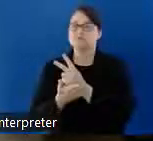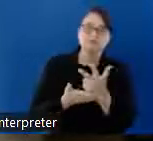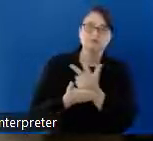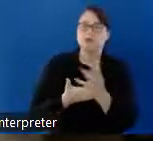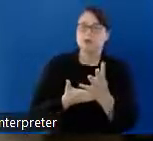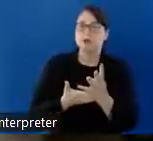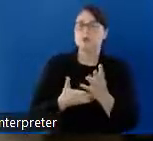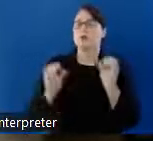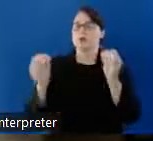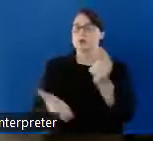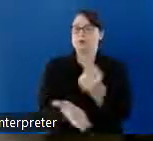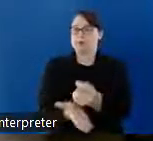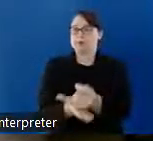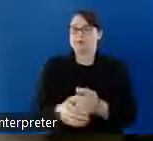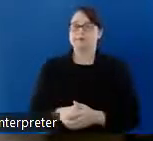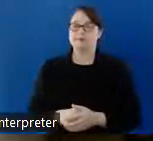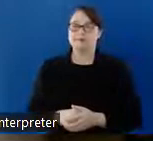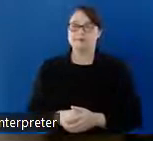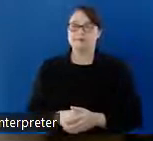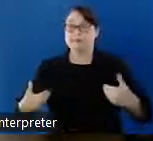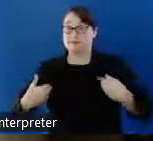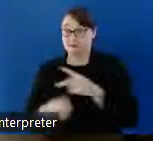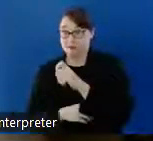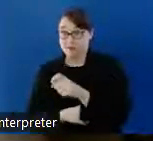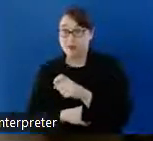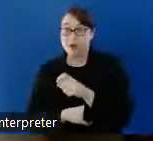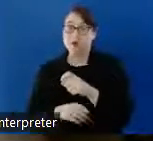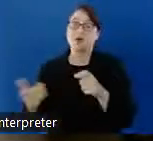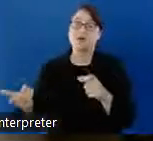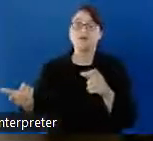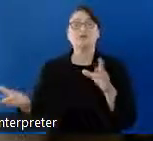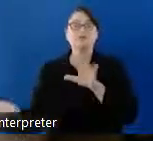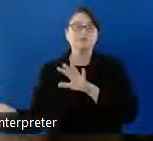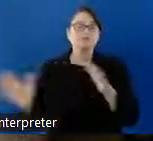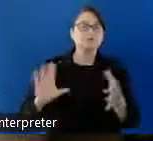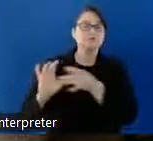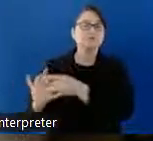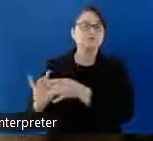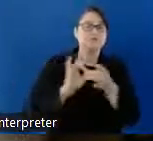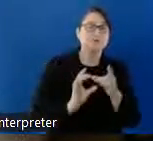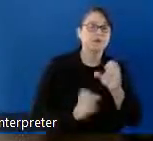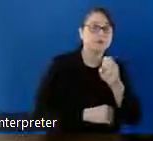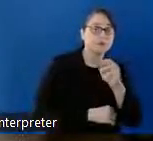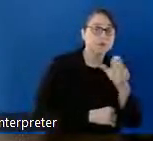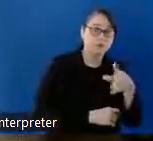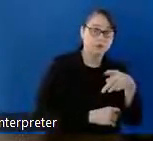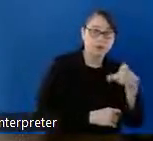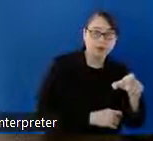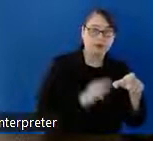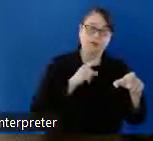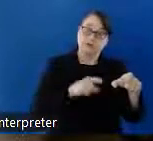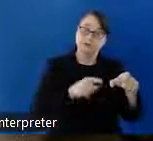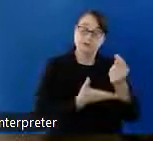viruses are closely related, there are drugs and vaccines developed to protect against smallpox, which may be used to prevent and